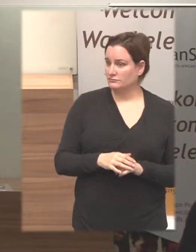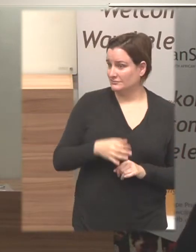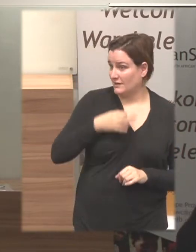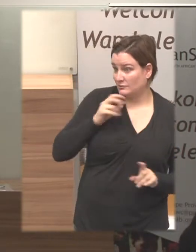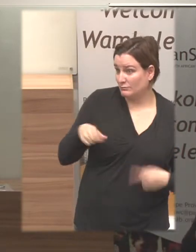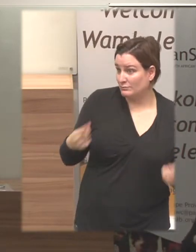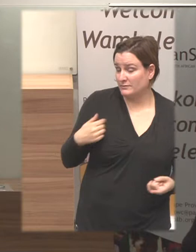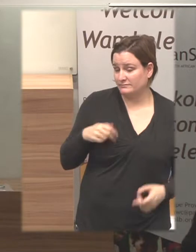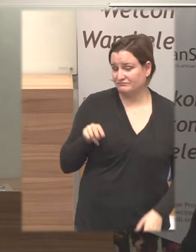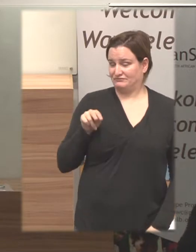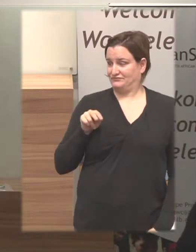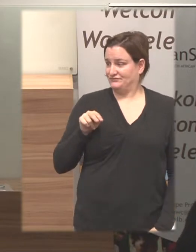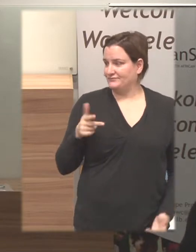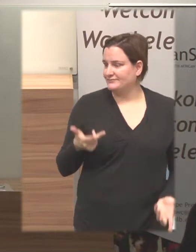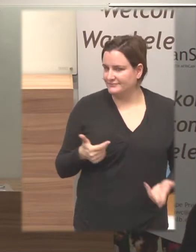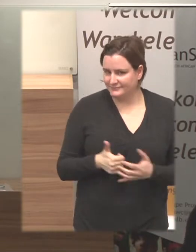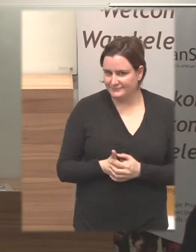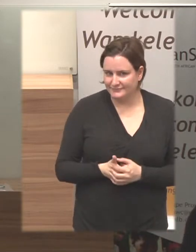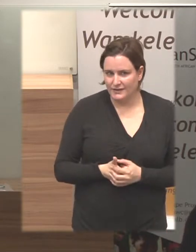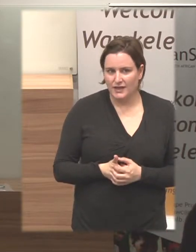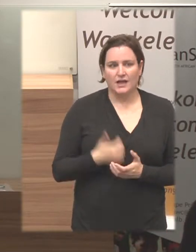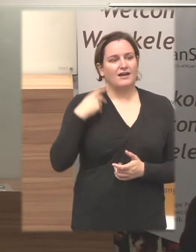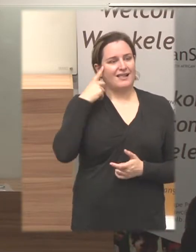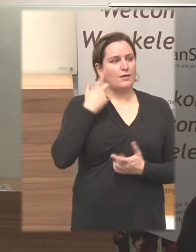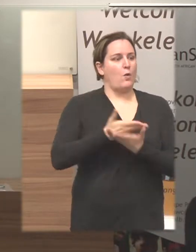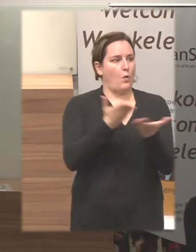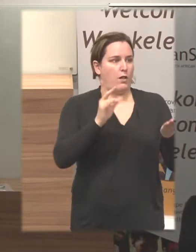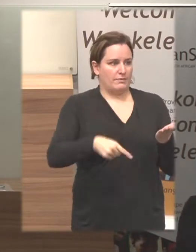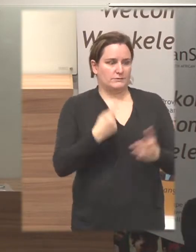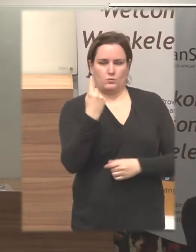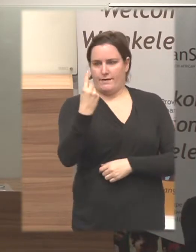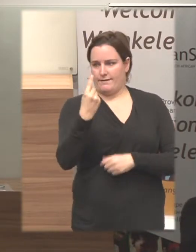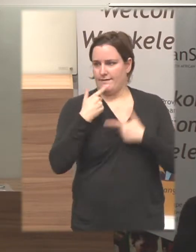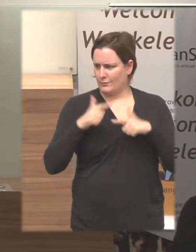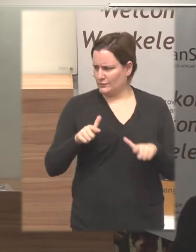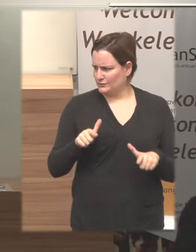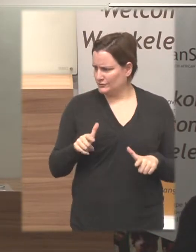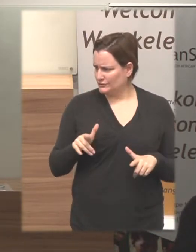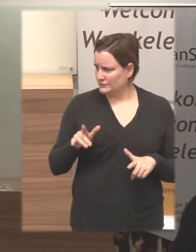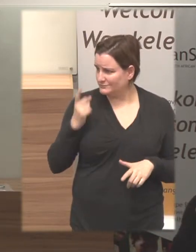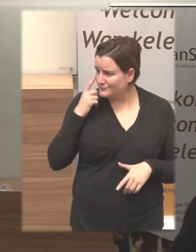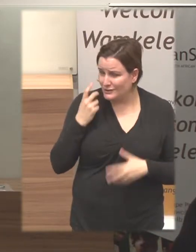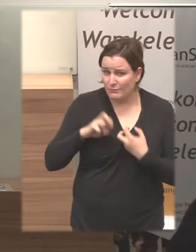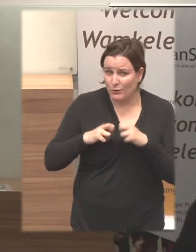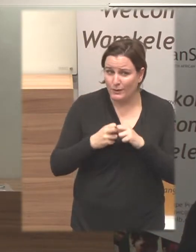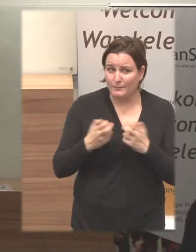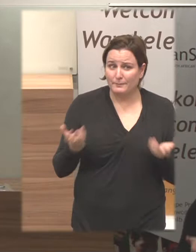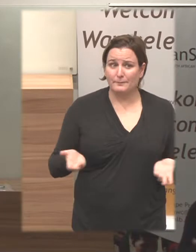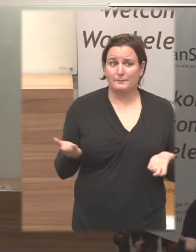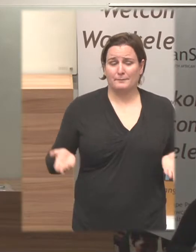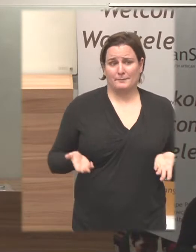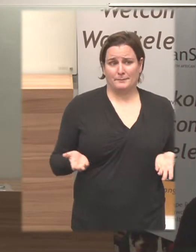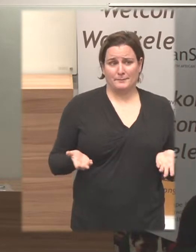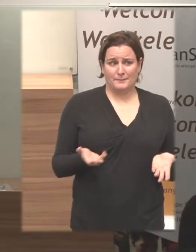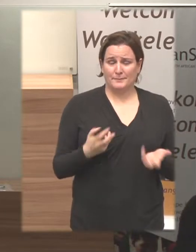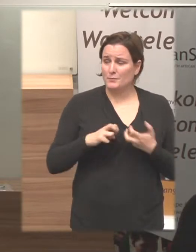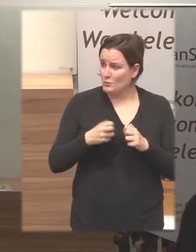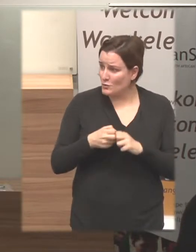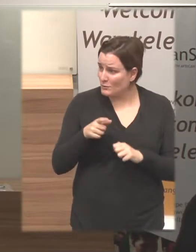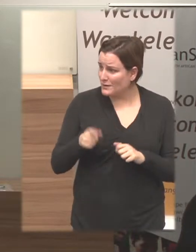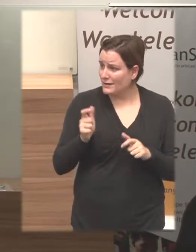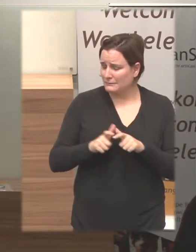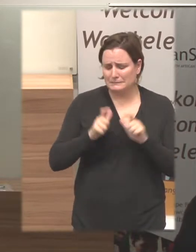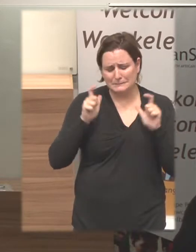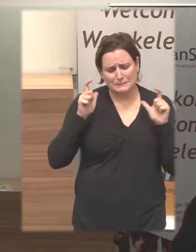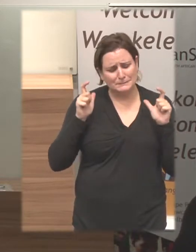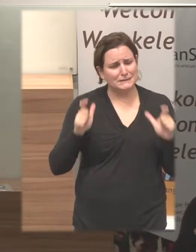monolinguals. Now we see that this particular problem has been a huge problem for